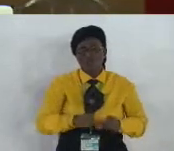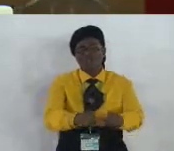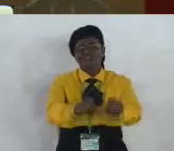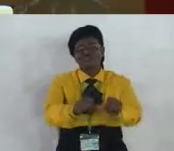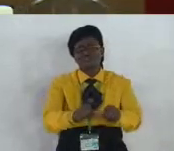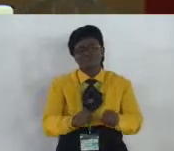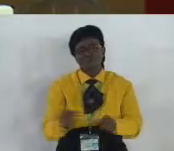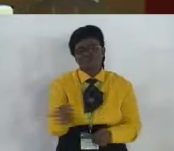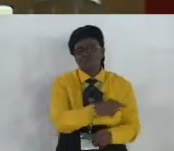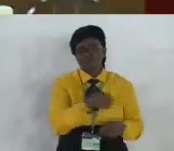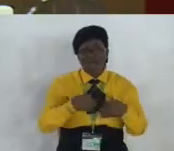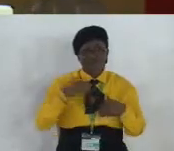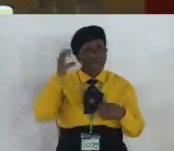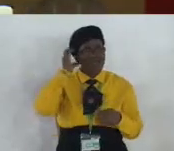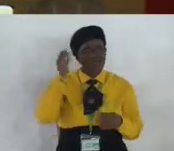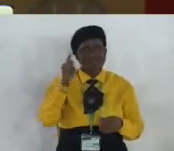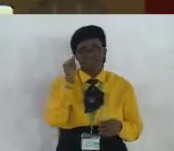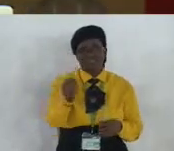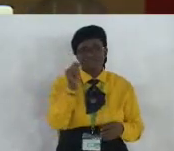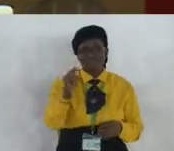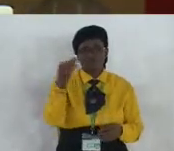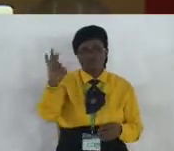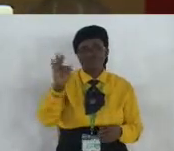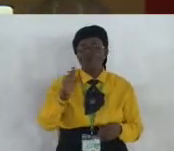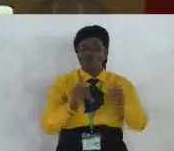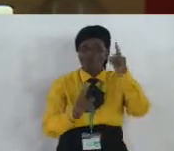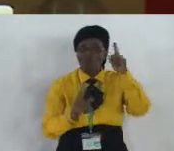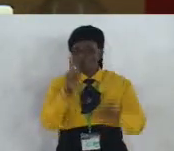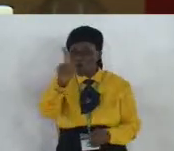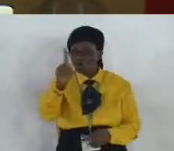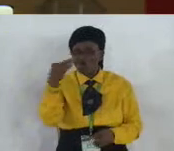You have heard the testimony of one of my daughters.